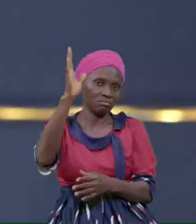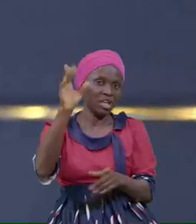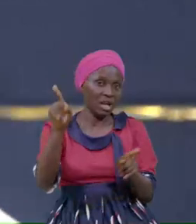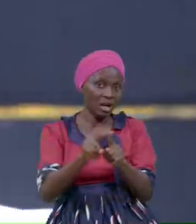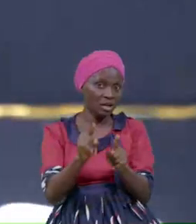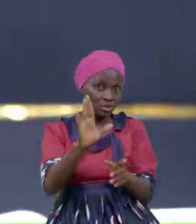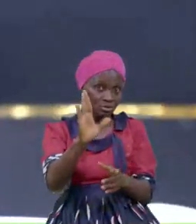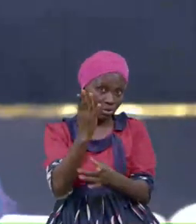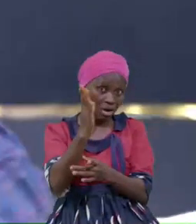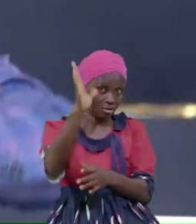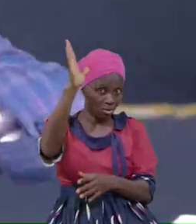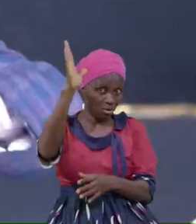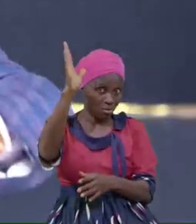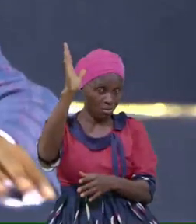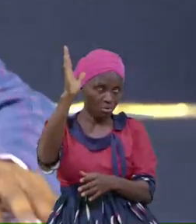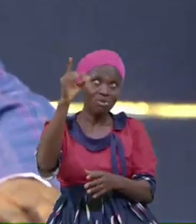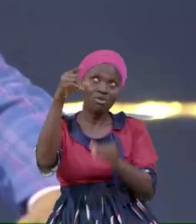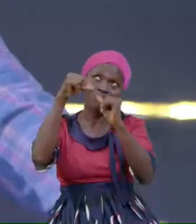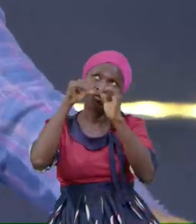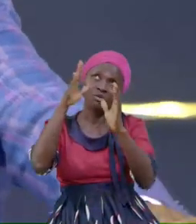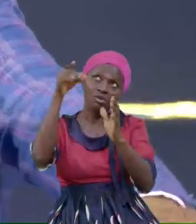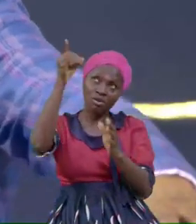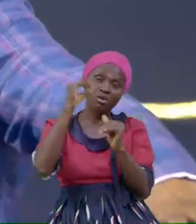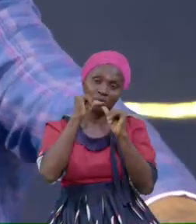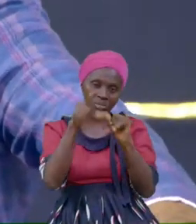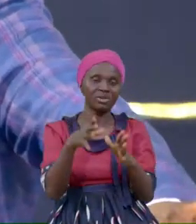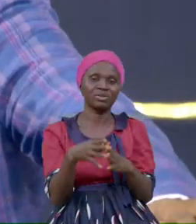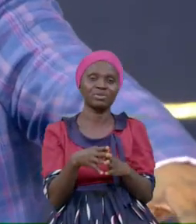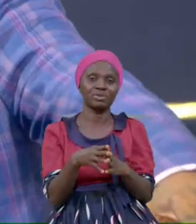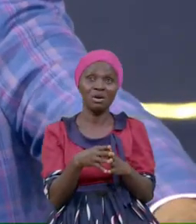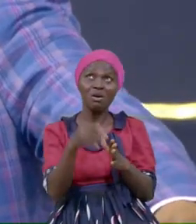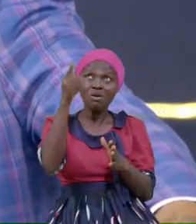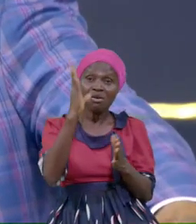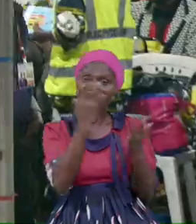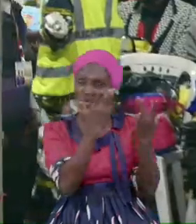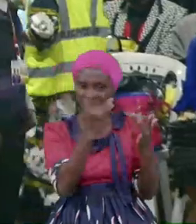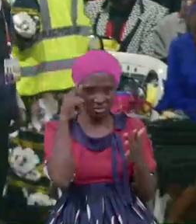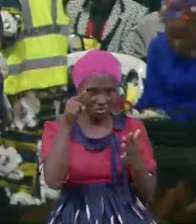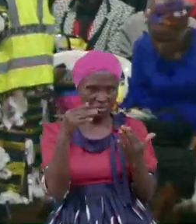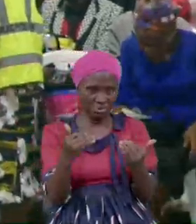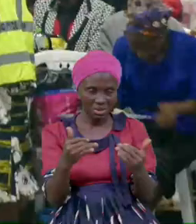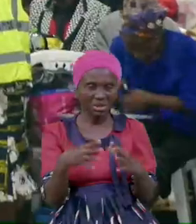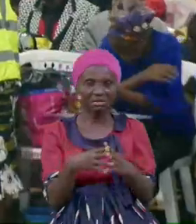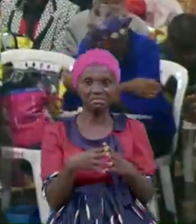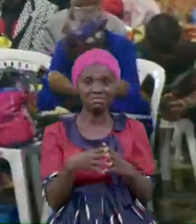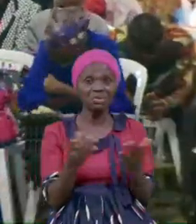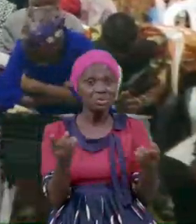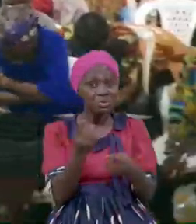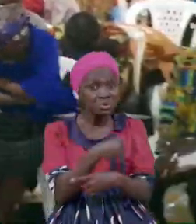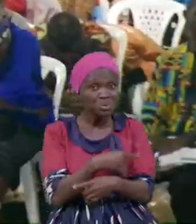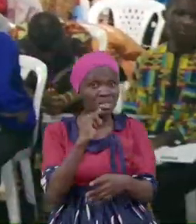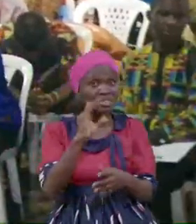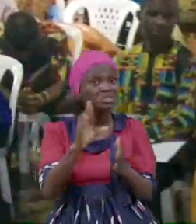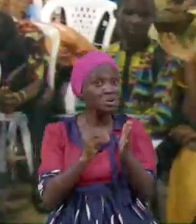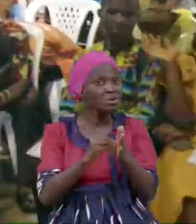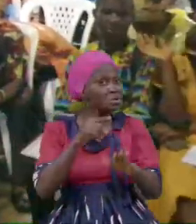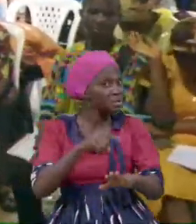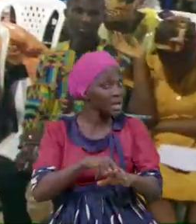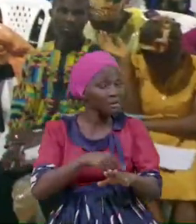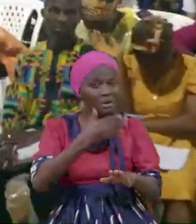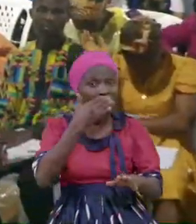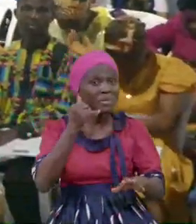Raise up that hand. The Lord is waiting for you. This is your day. This is the present moment